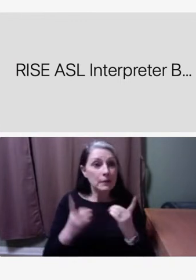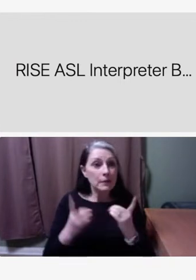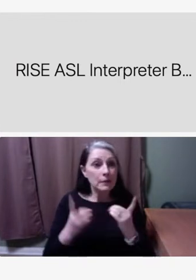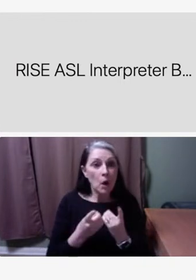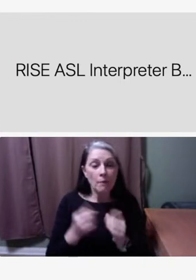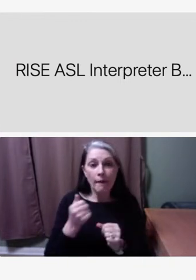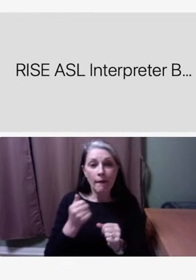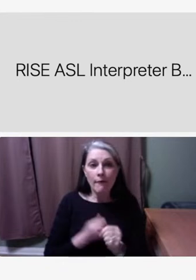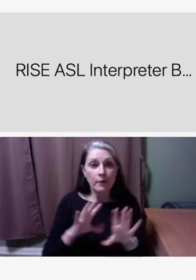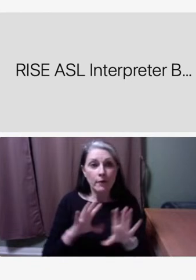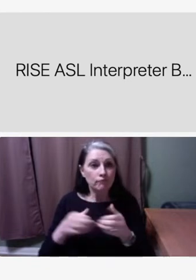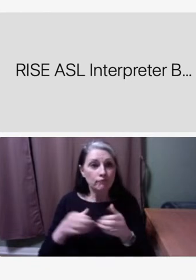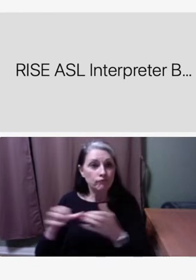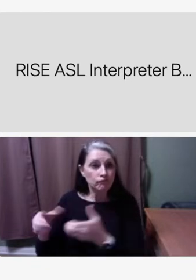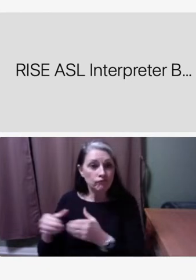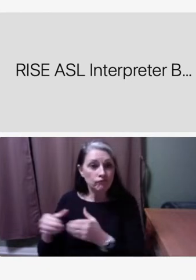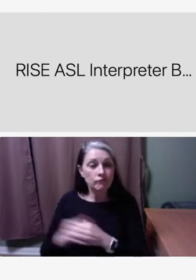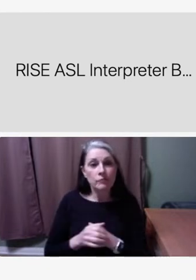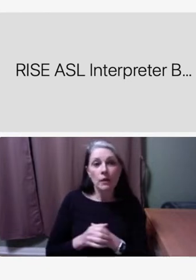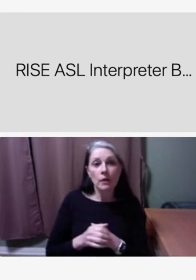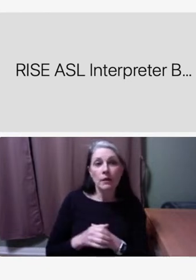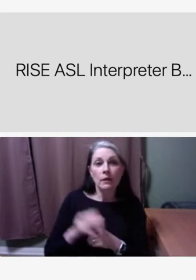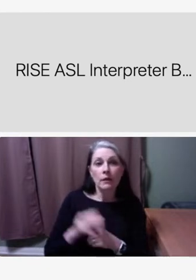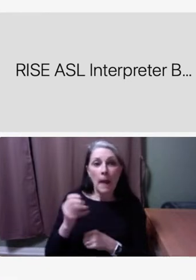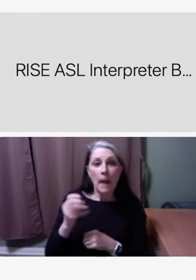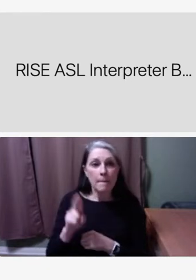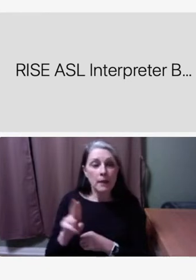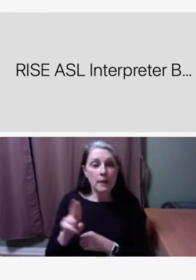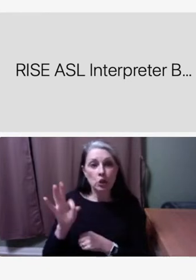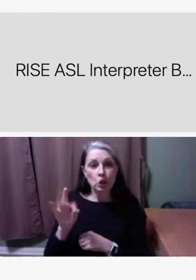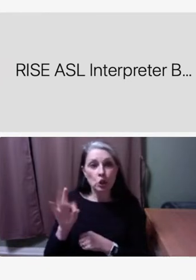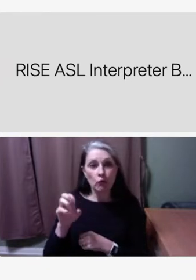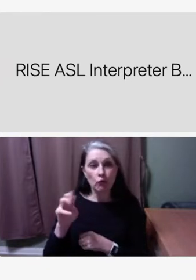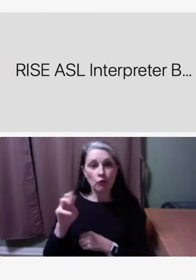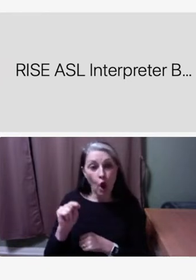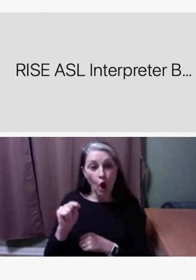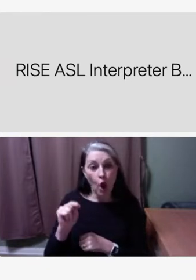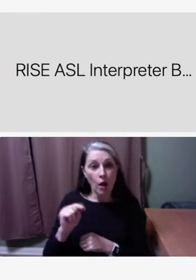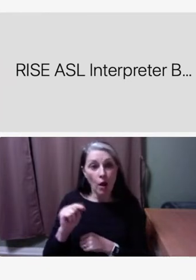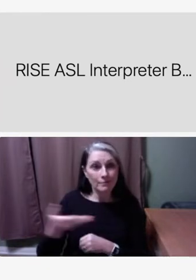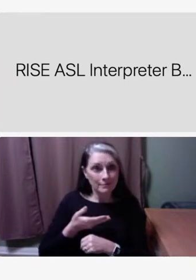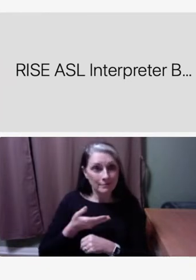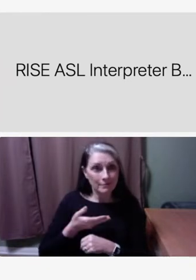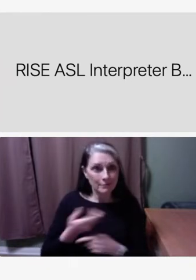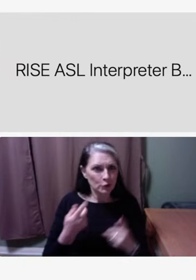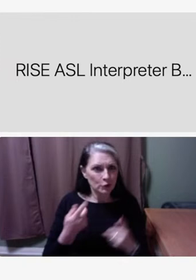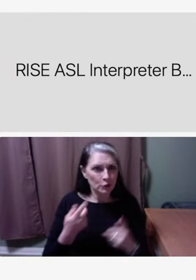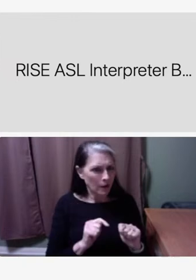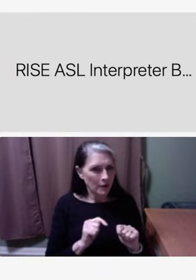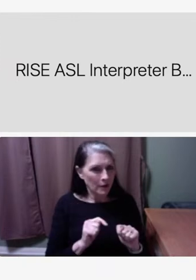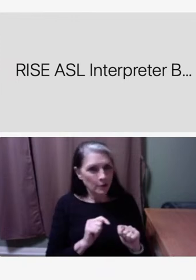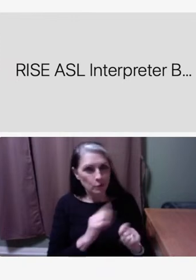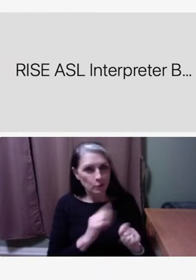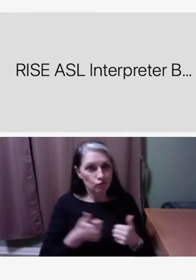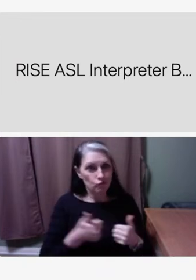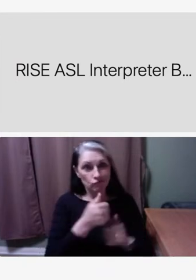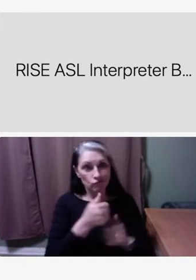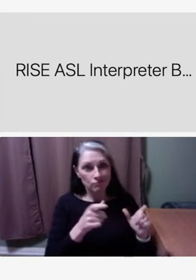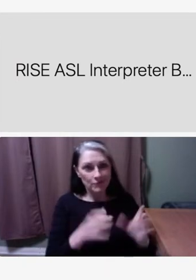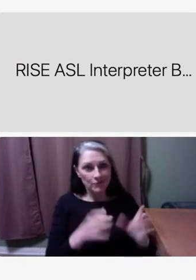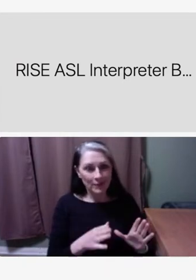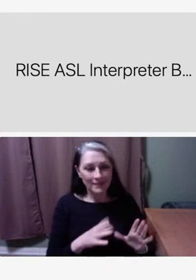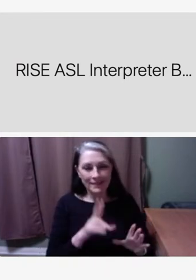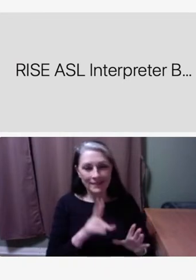Mr. Fromm came on board, he was trying to hijack our department and Tina wouldn't let him go. But honestly, we support everybody,